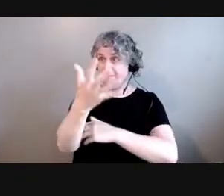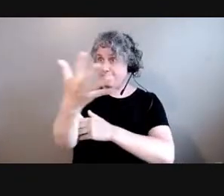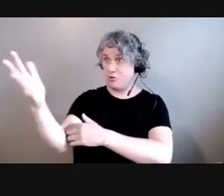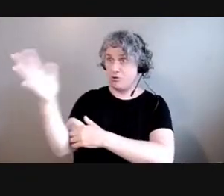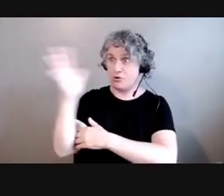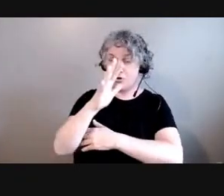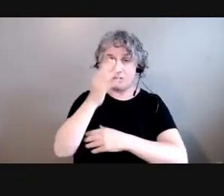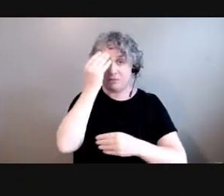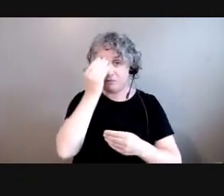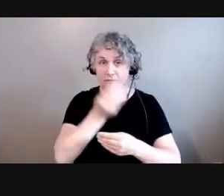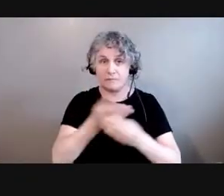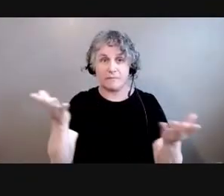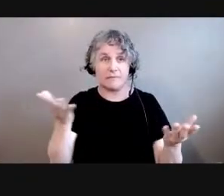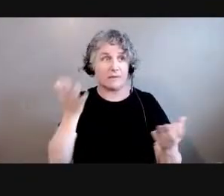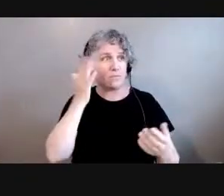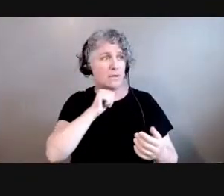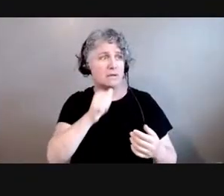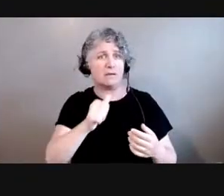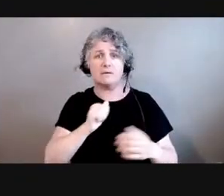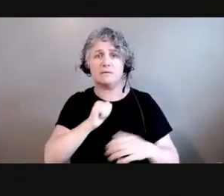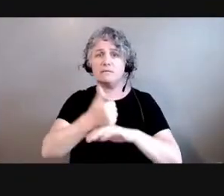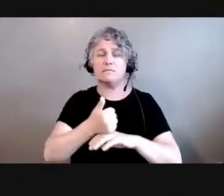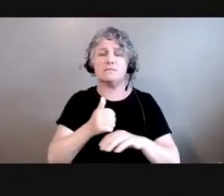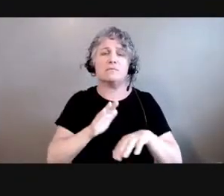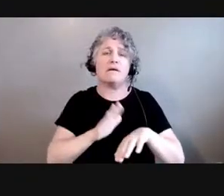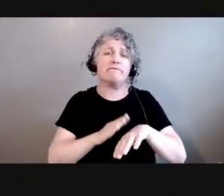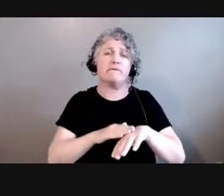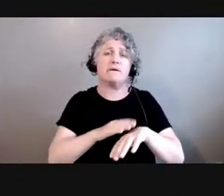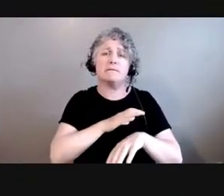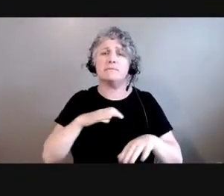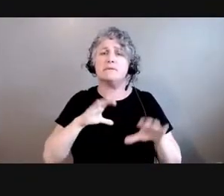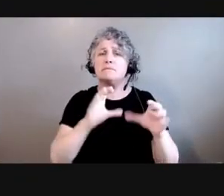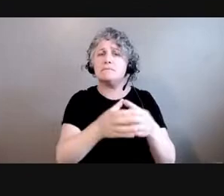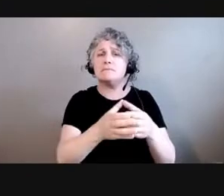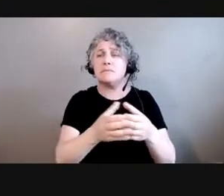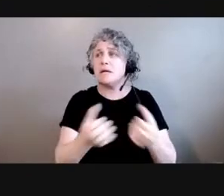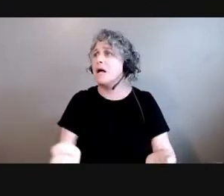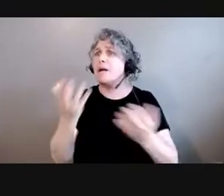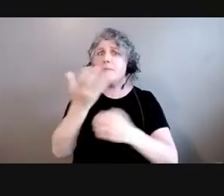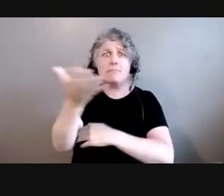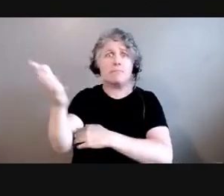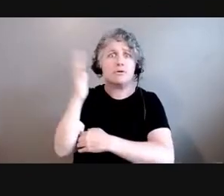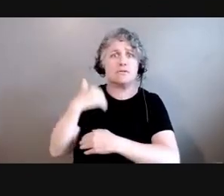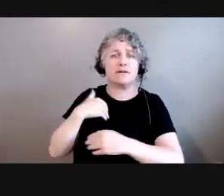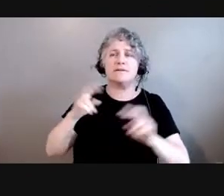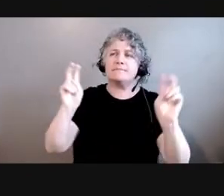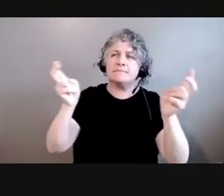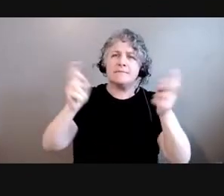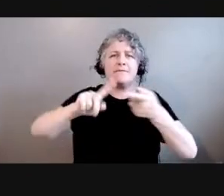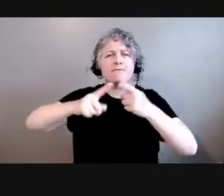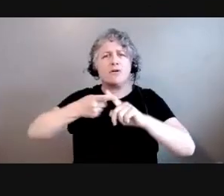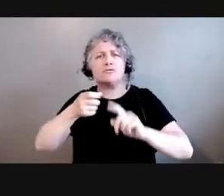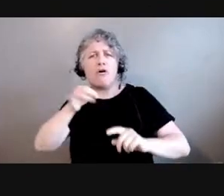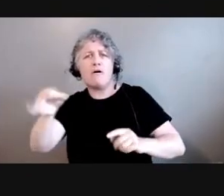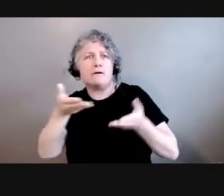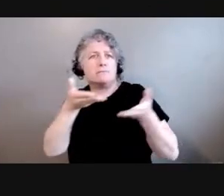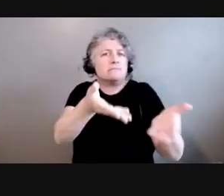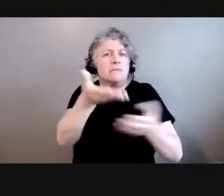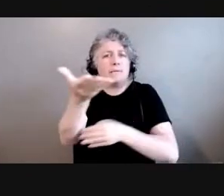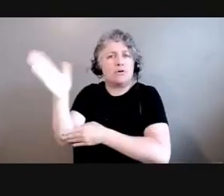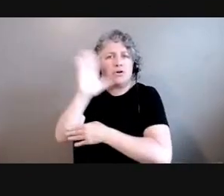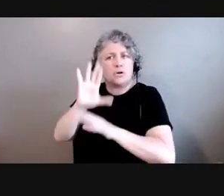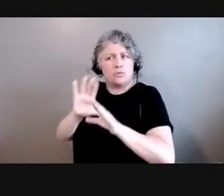parks, how about establishing a small advisory committee? How many parks have a friends of committee or group? Why not